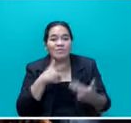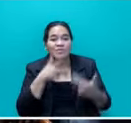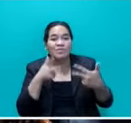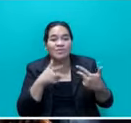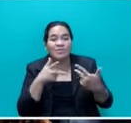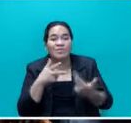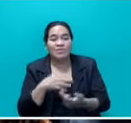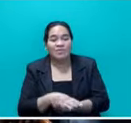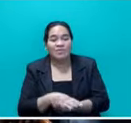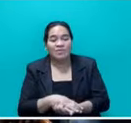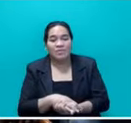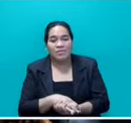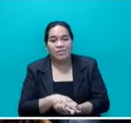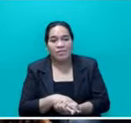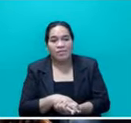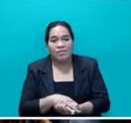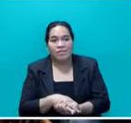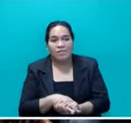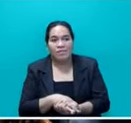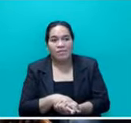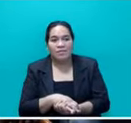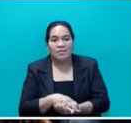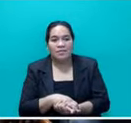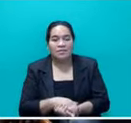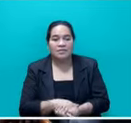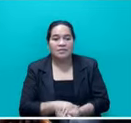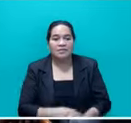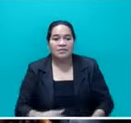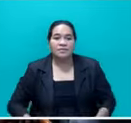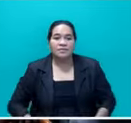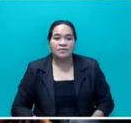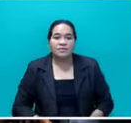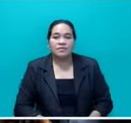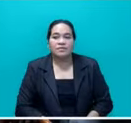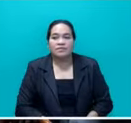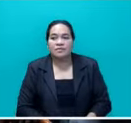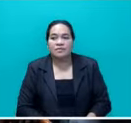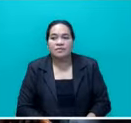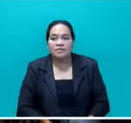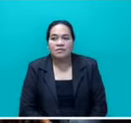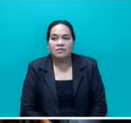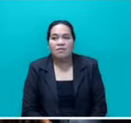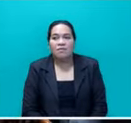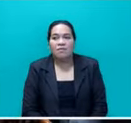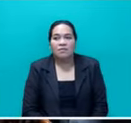Microphone.